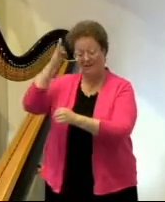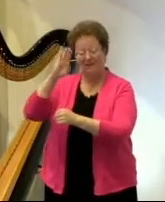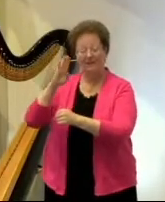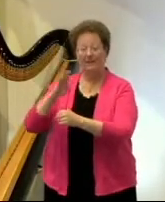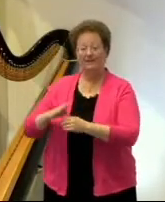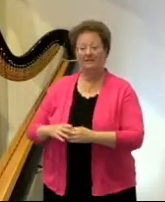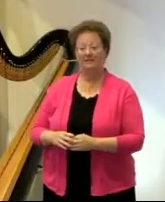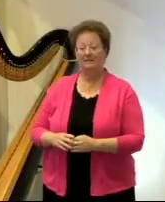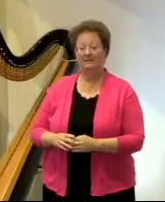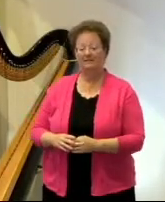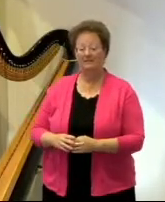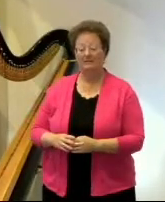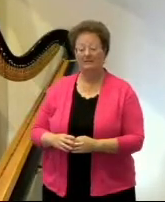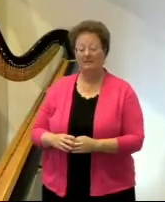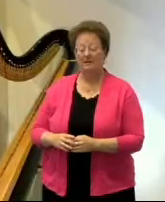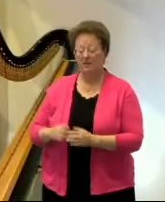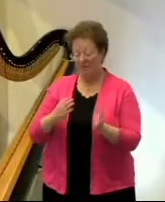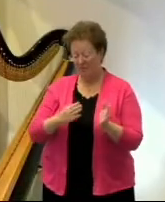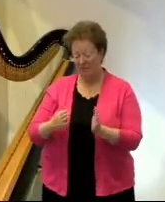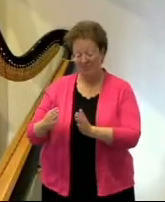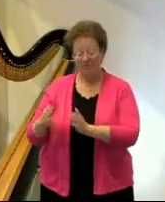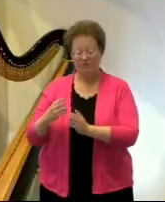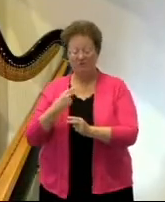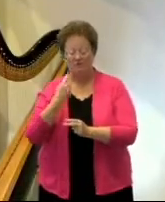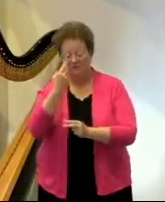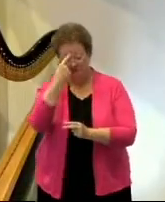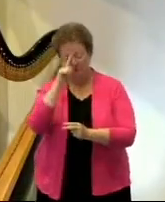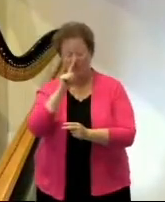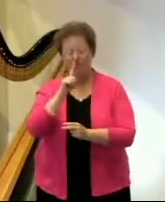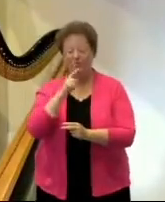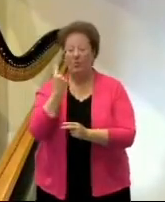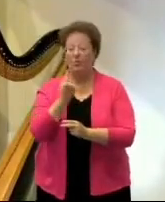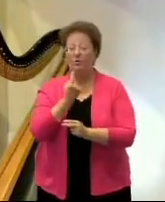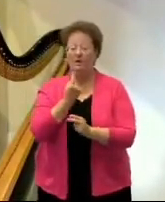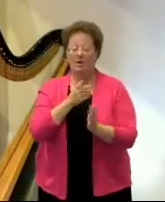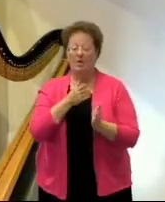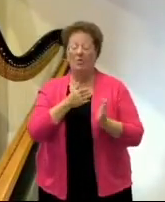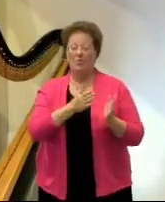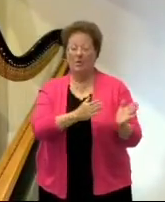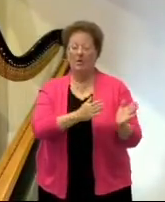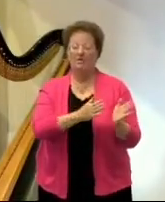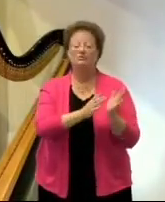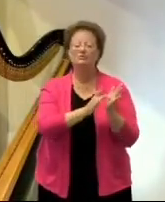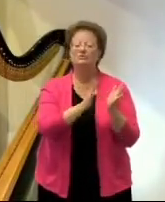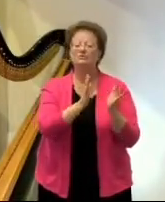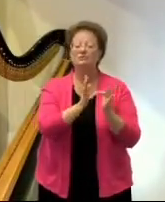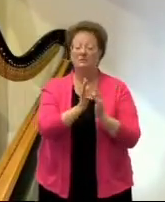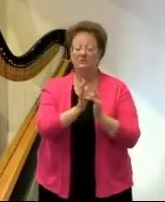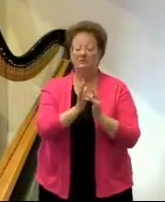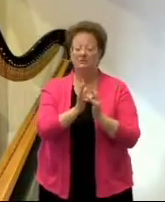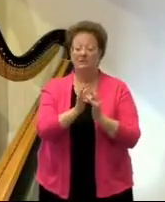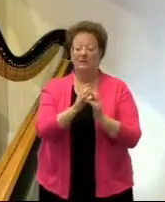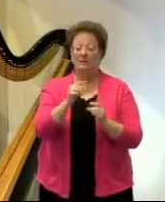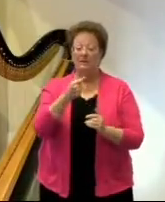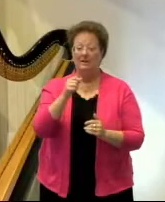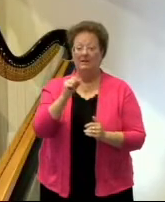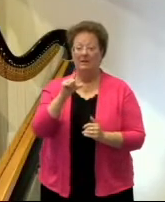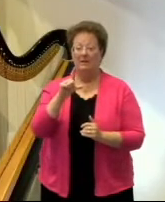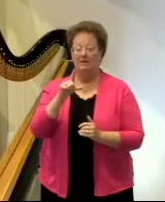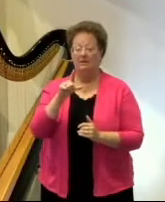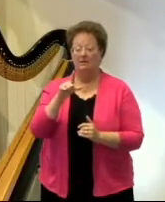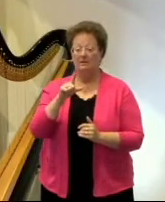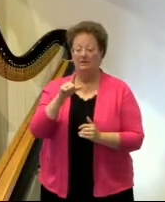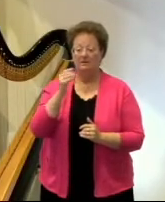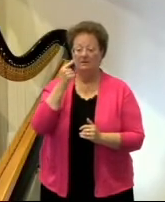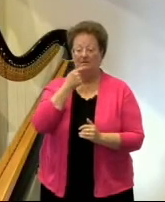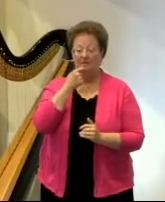the only way, which is Jesus Christ. Paul reminds us in Galatians 2:16, "We know that a man is